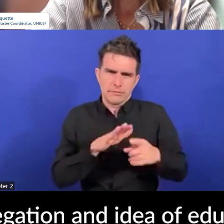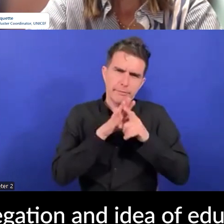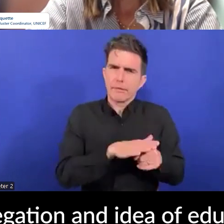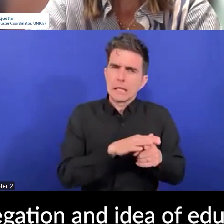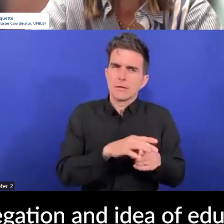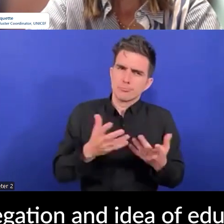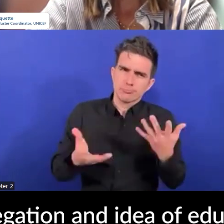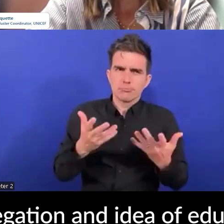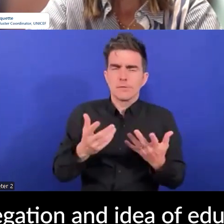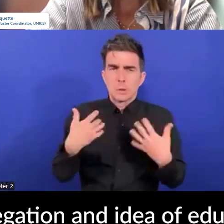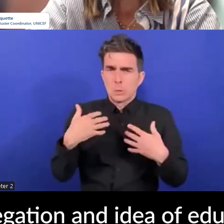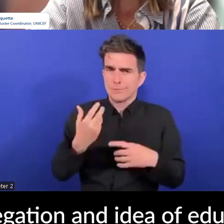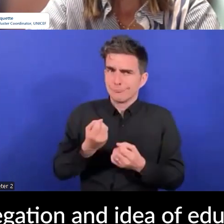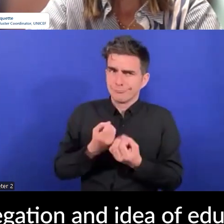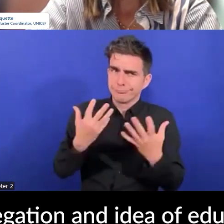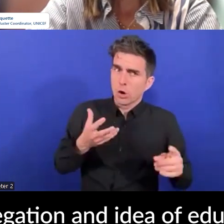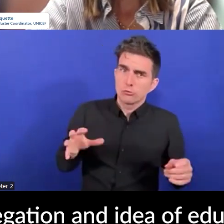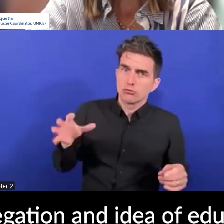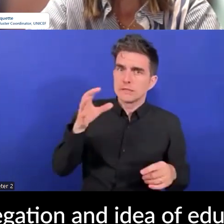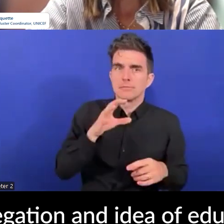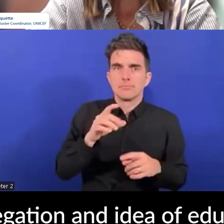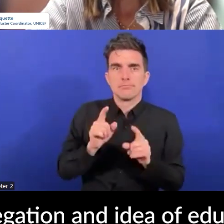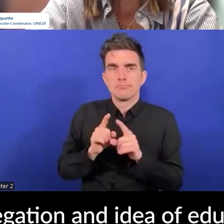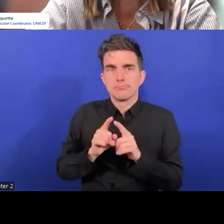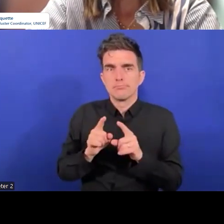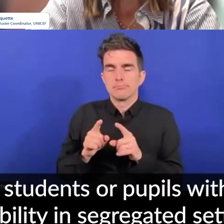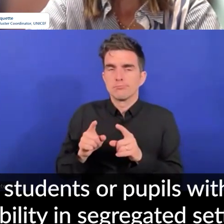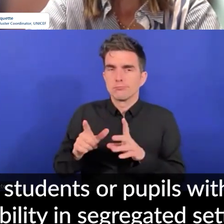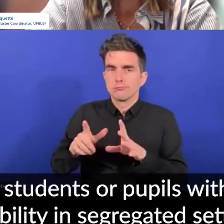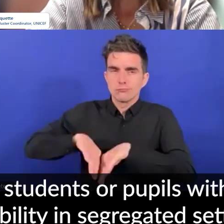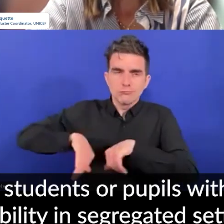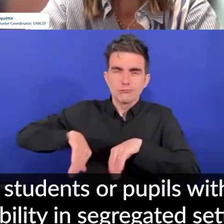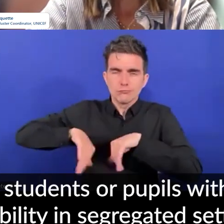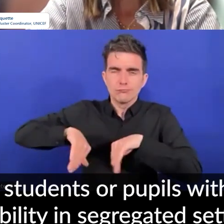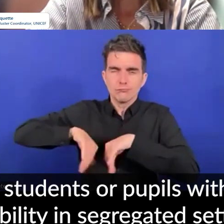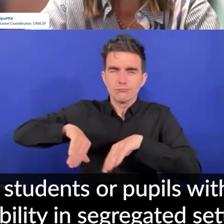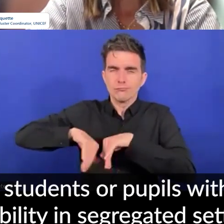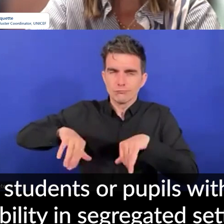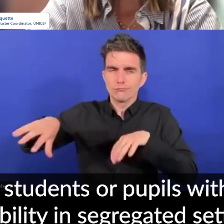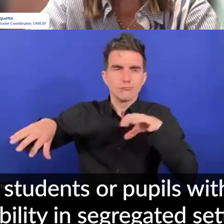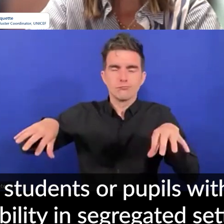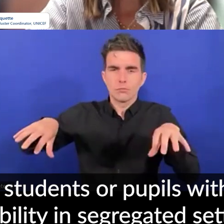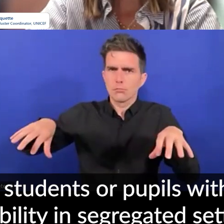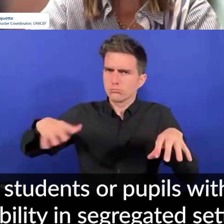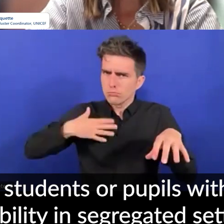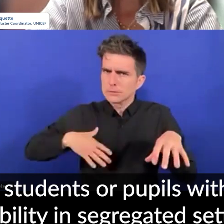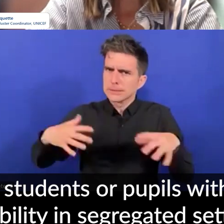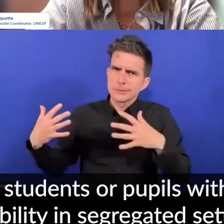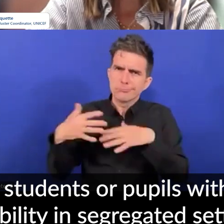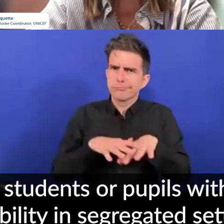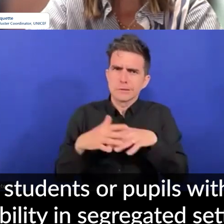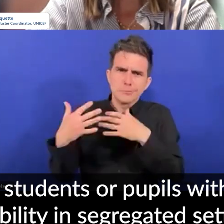segregation and idea of educating student or pupil with disability in